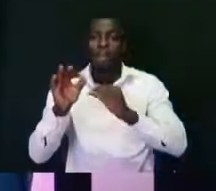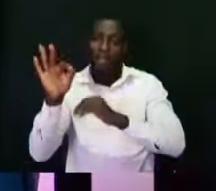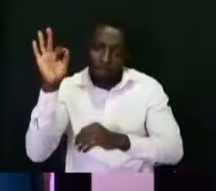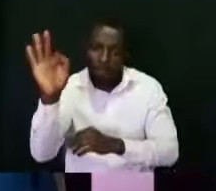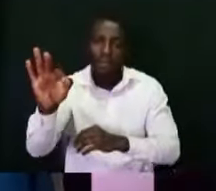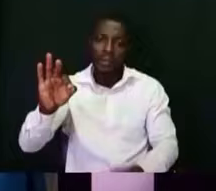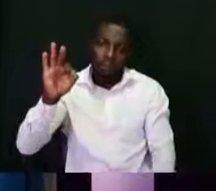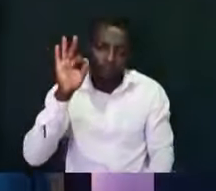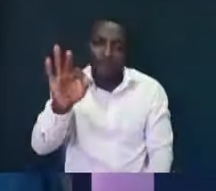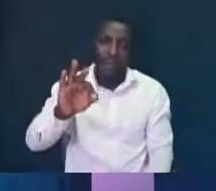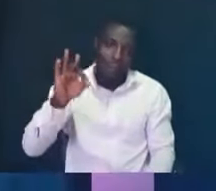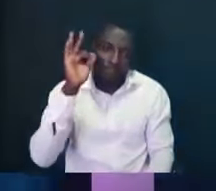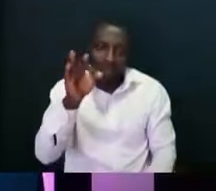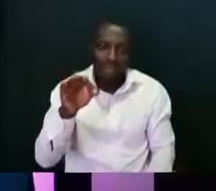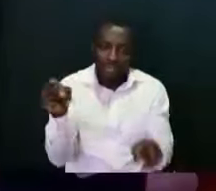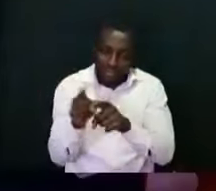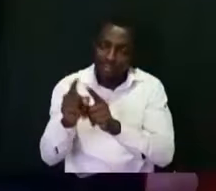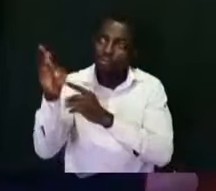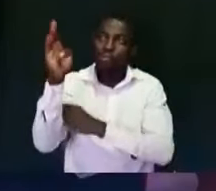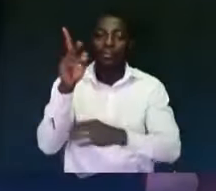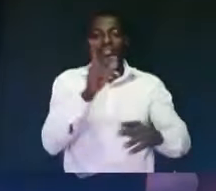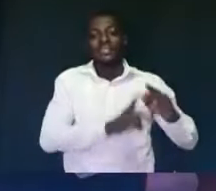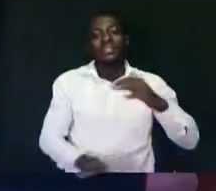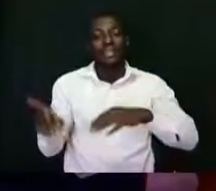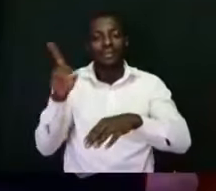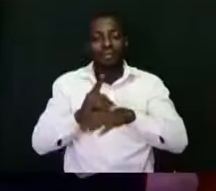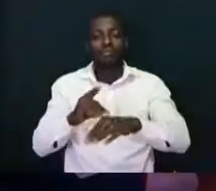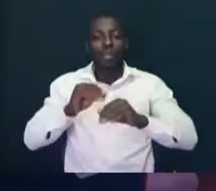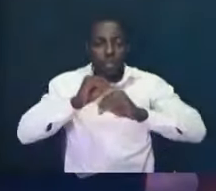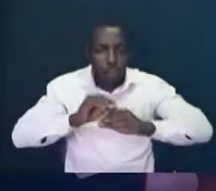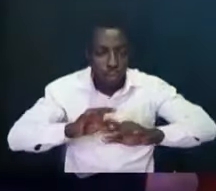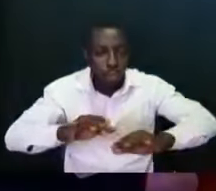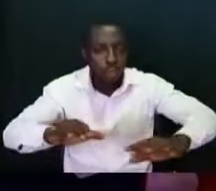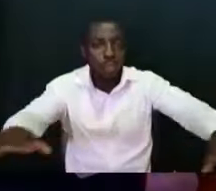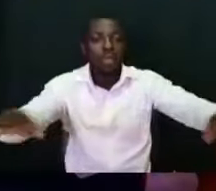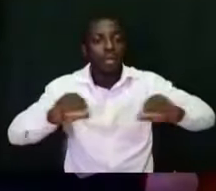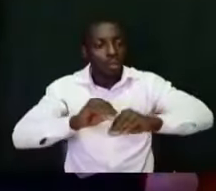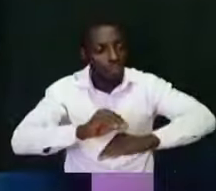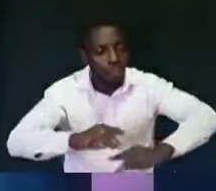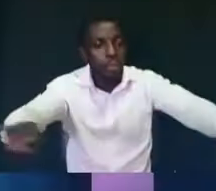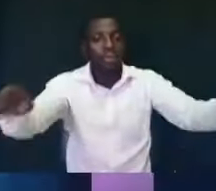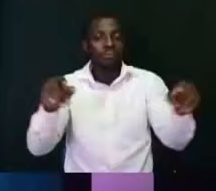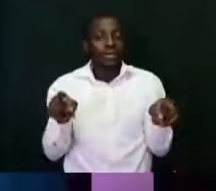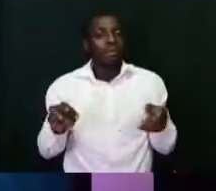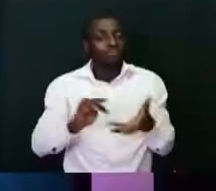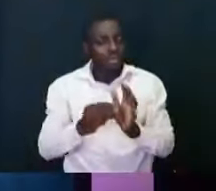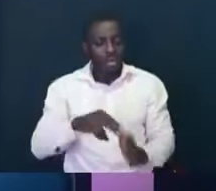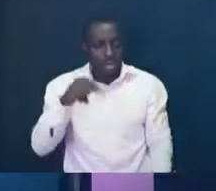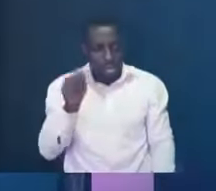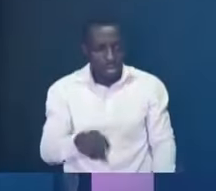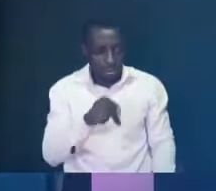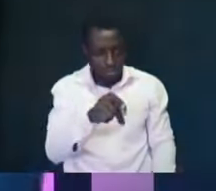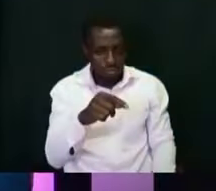anamono, Yamiasem etua any etu anamon, na hini no sutu anamon. The need for our generation. Na de ye hear wa yem